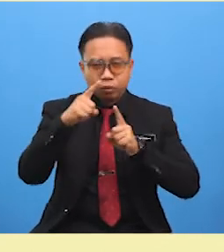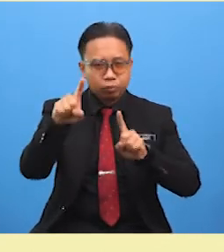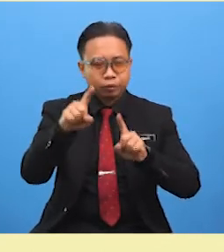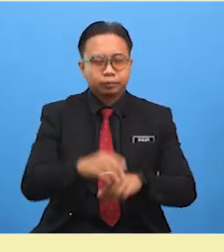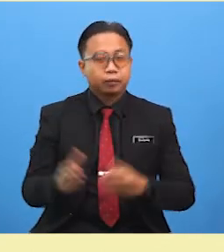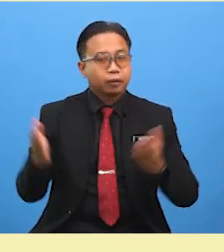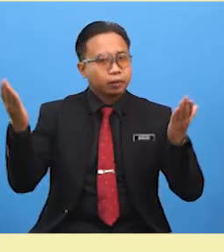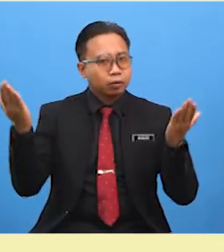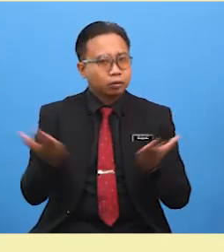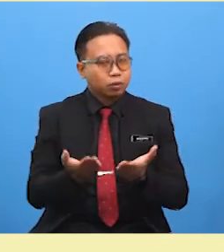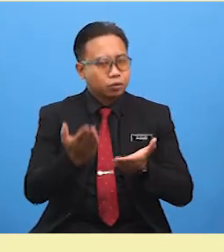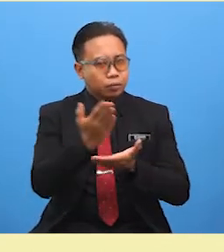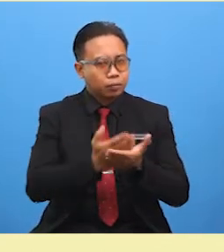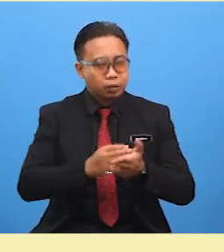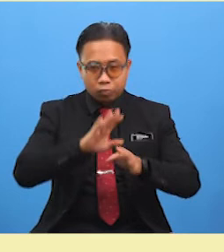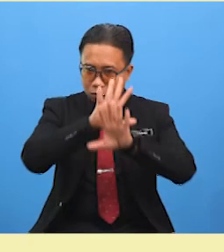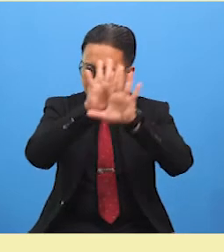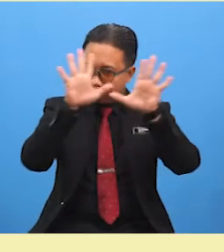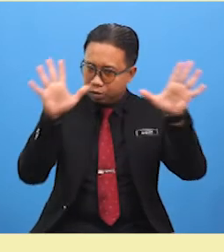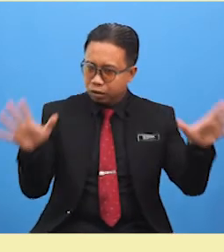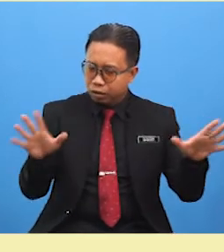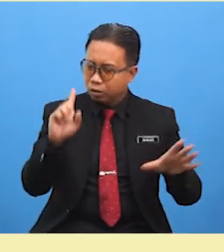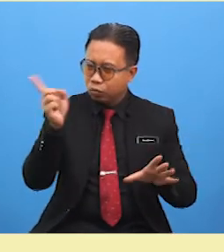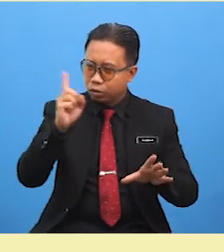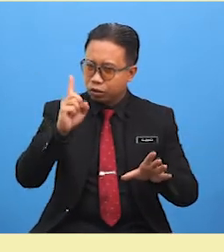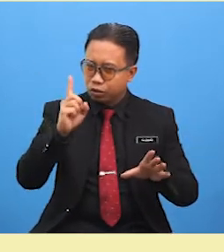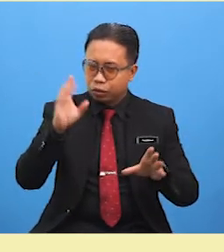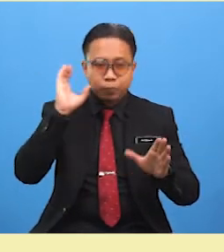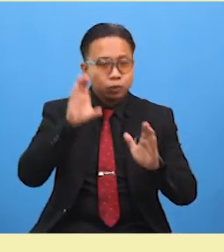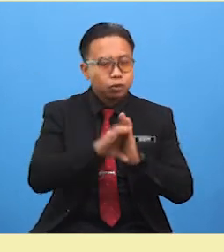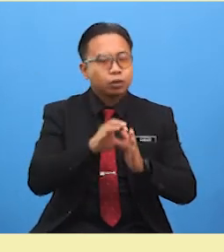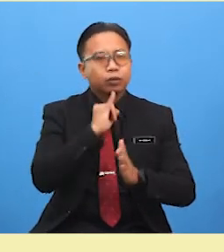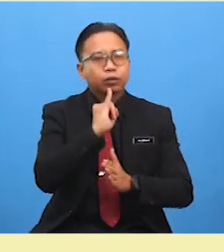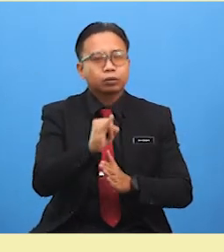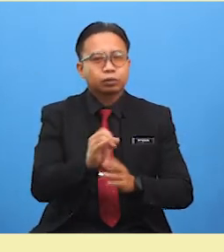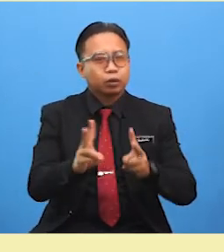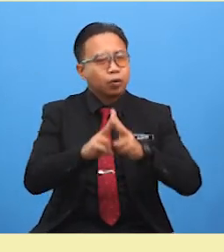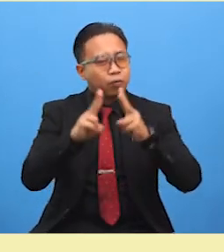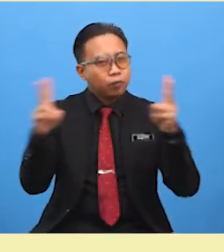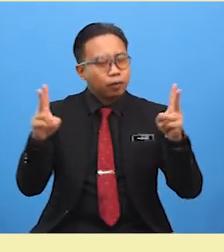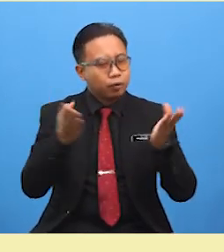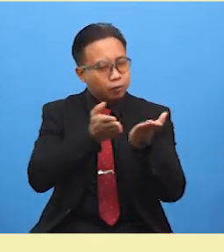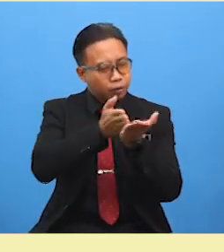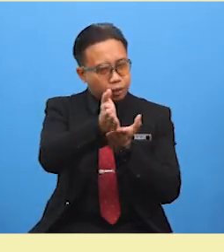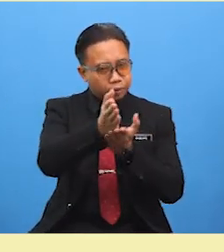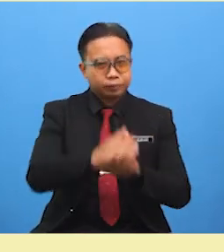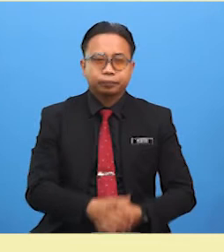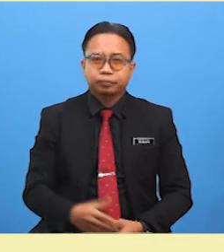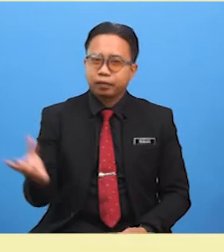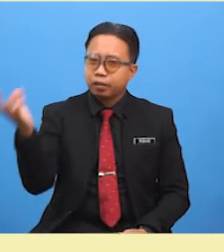Yes, the introduction part clearly tells you which picture it is. It was very, very